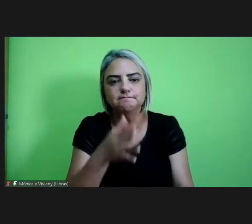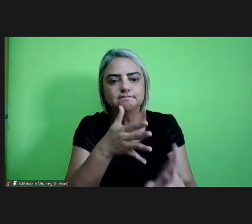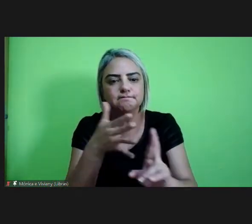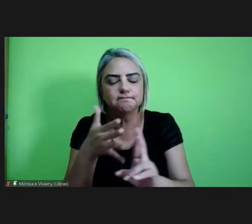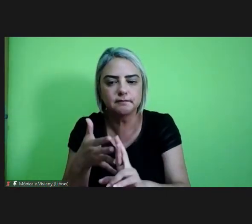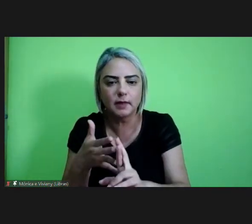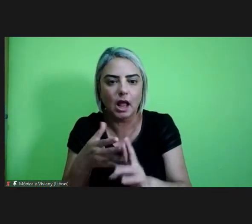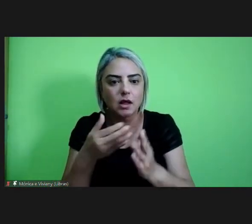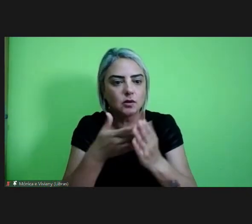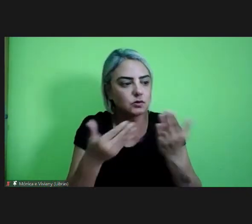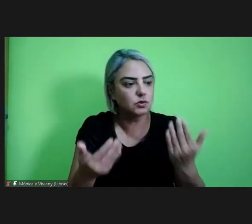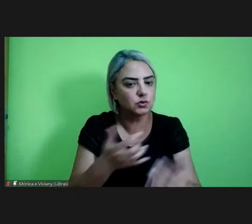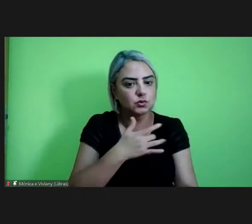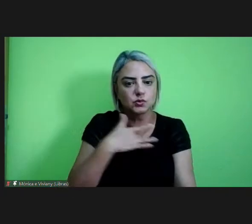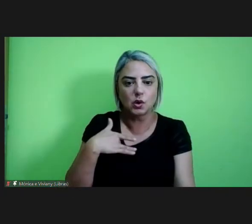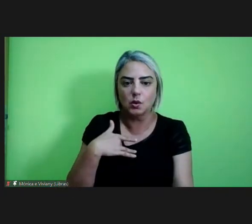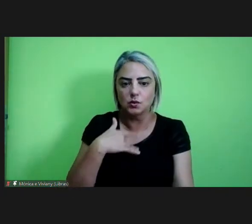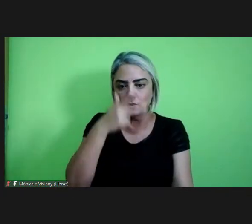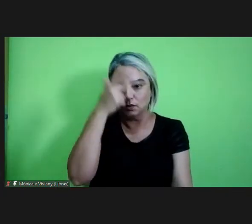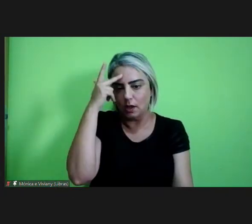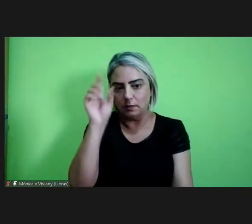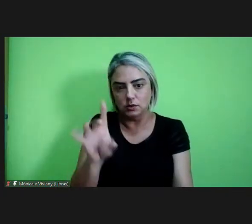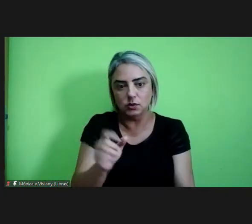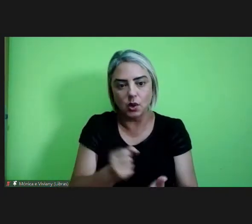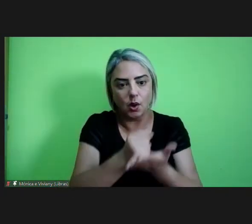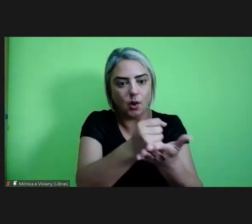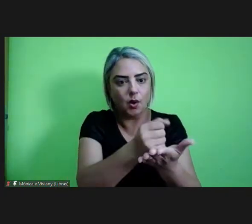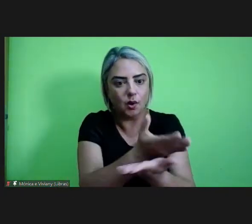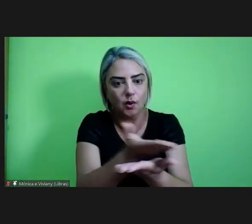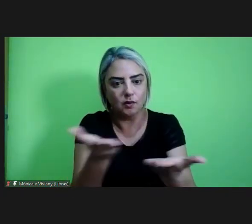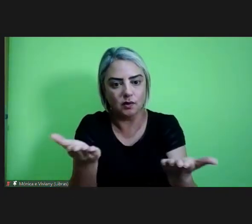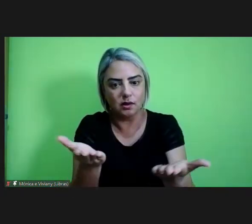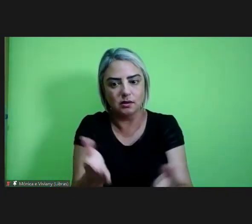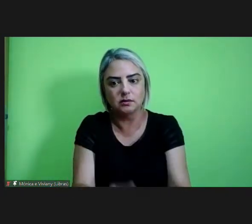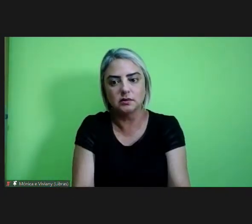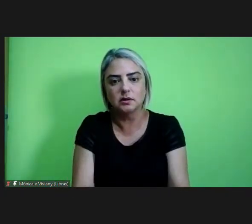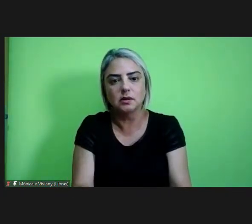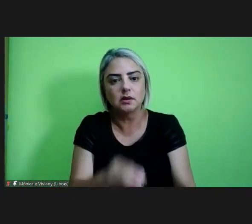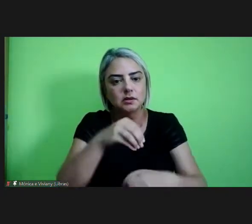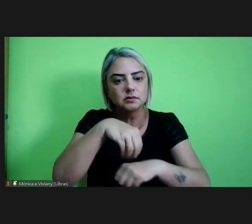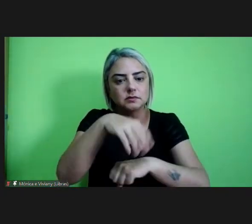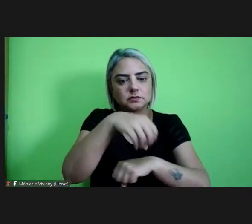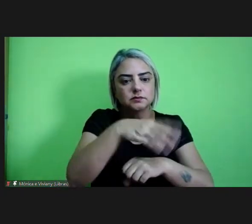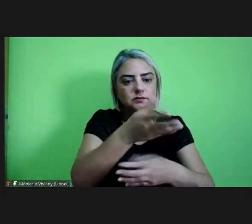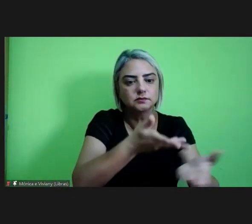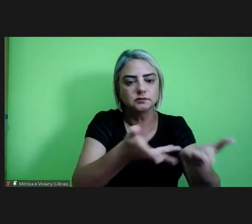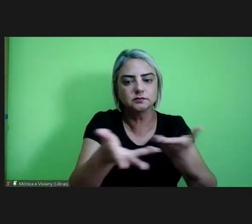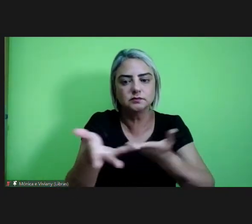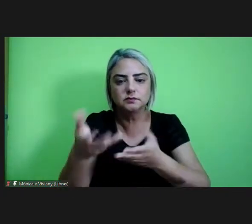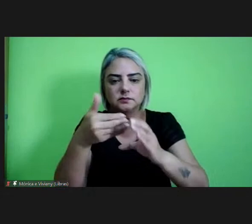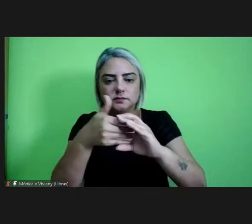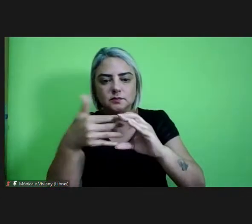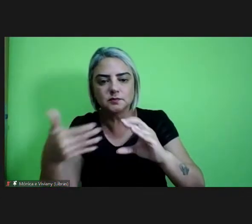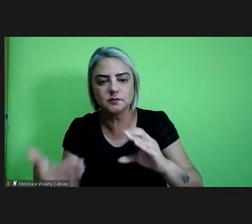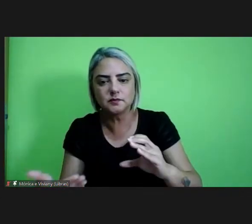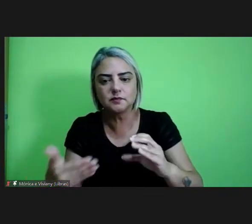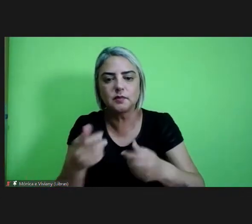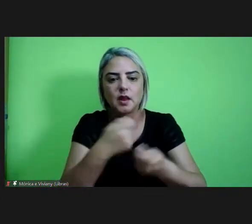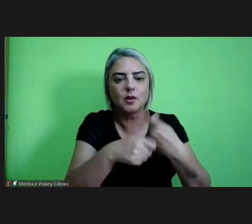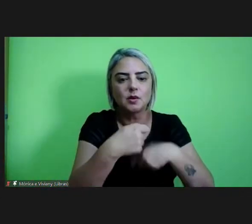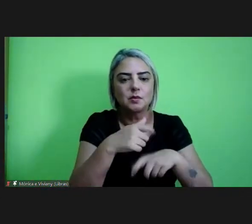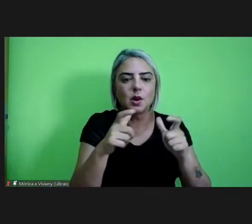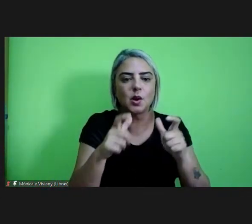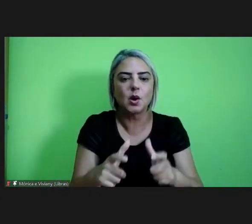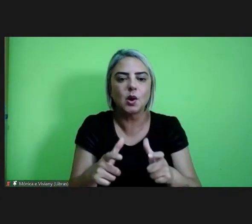be it referring to the health conditions of the individual, the offers, the available offers,